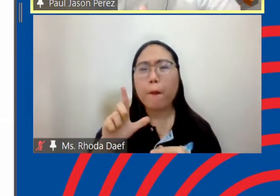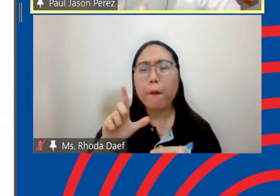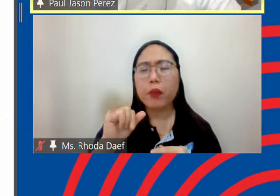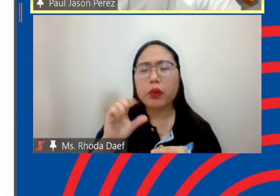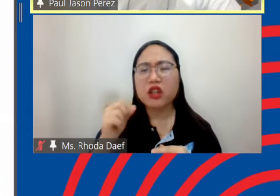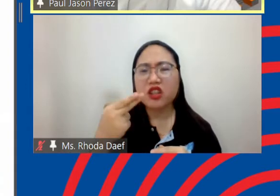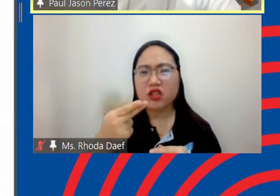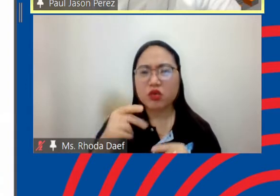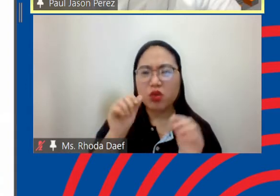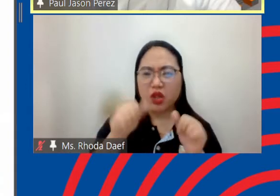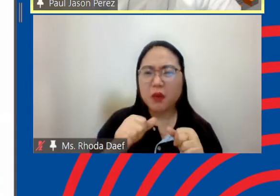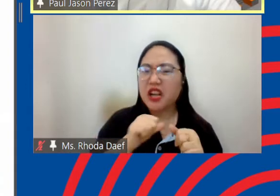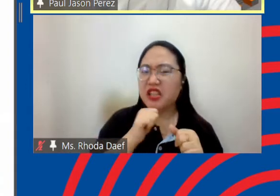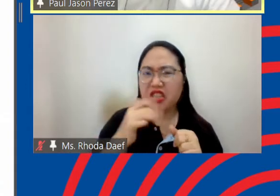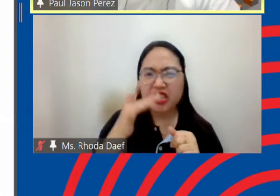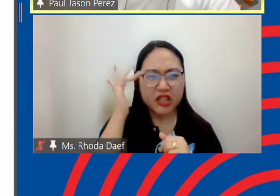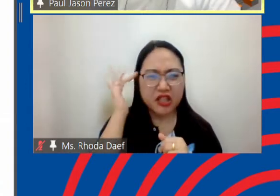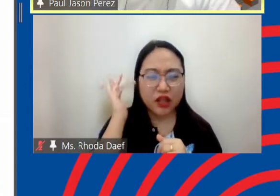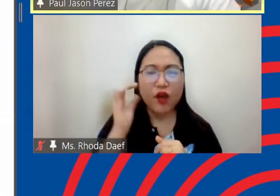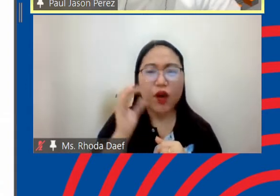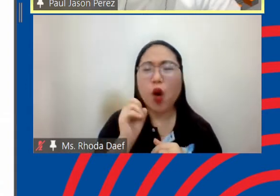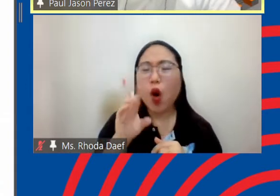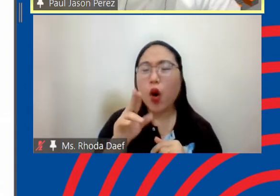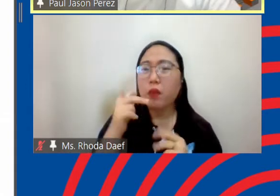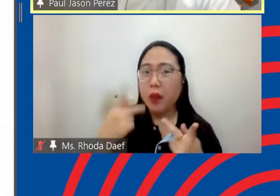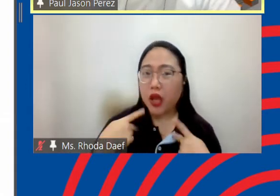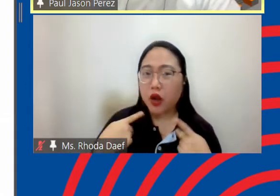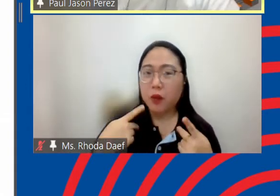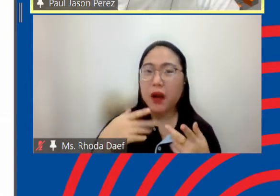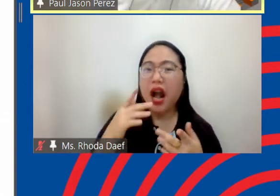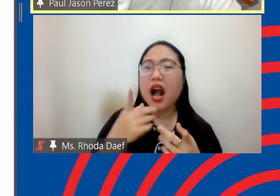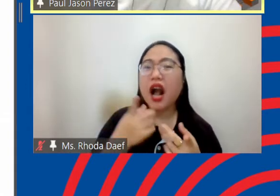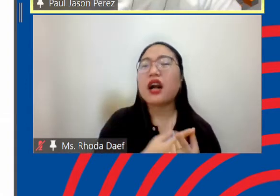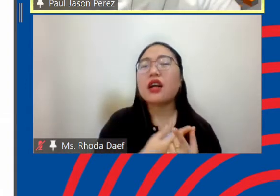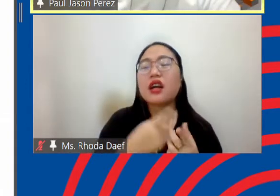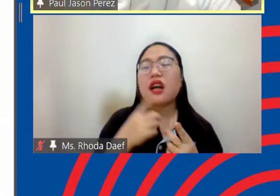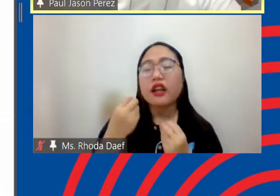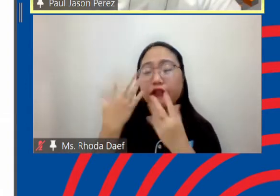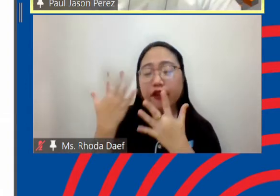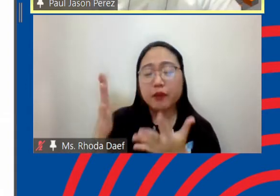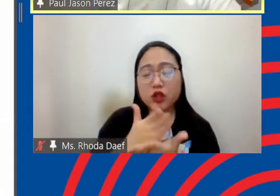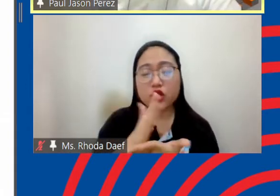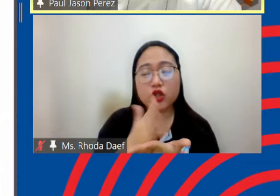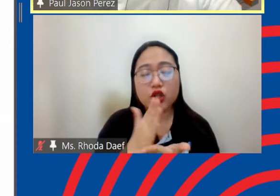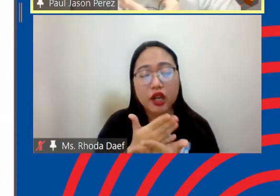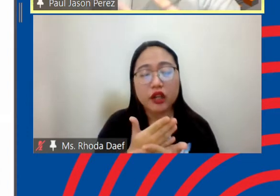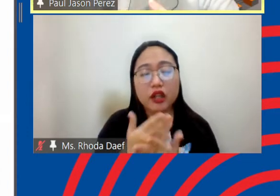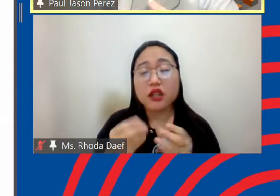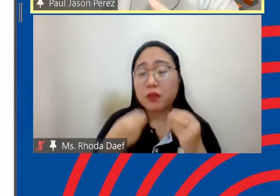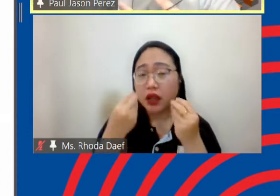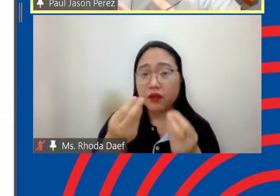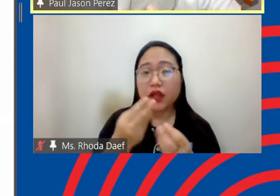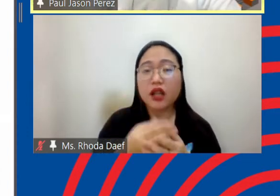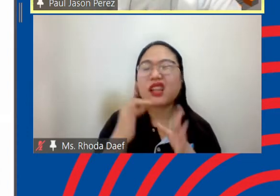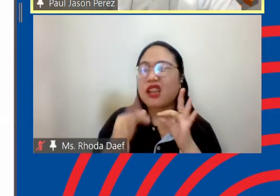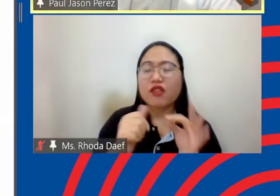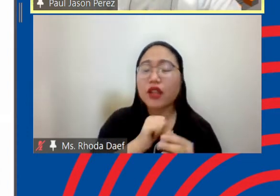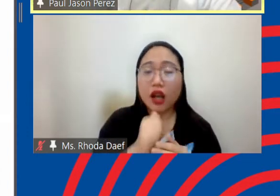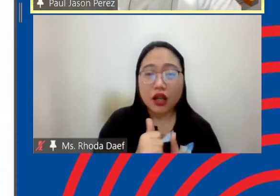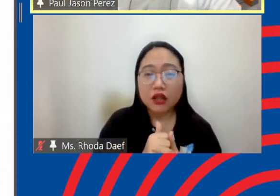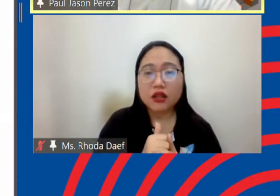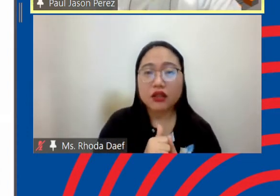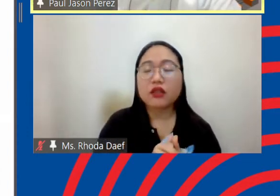non-sensitive? Or was consent for data sharing given by research participants? If not,